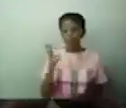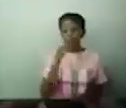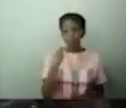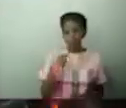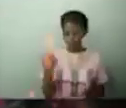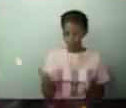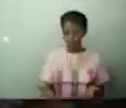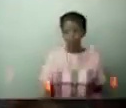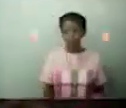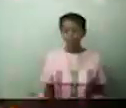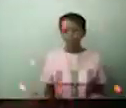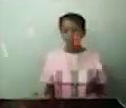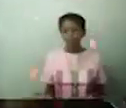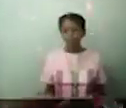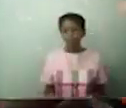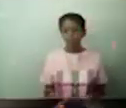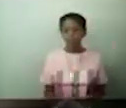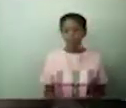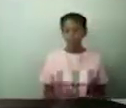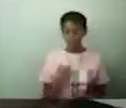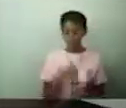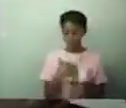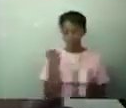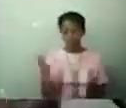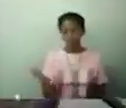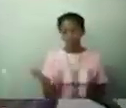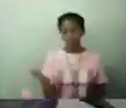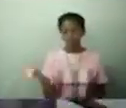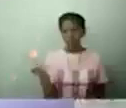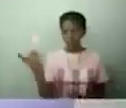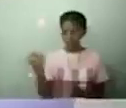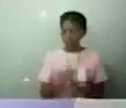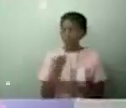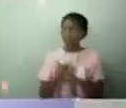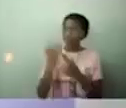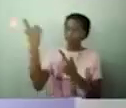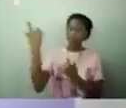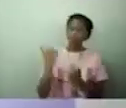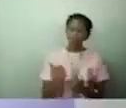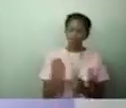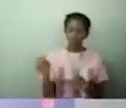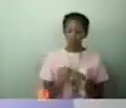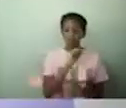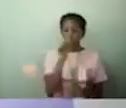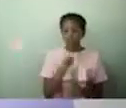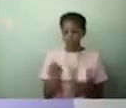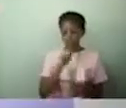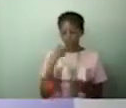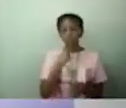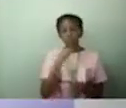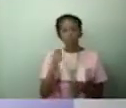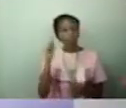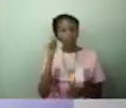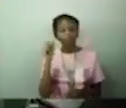nations, peoples, and languages. It comes all the way down. If you put the equal to sign, she is interested